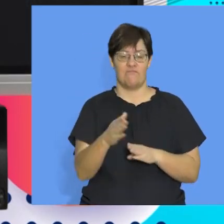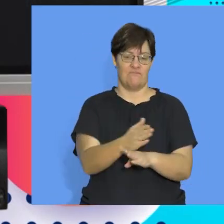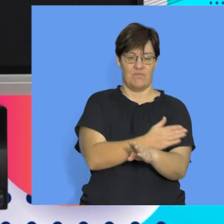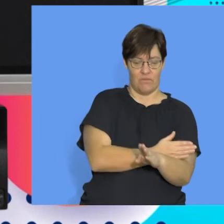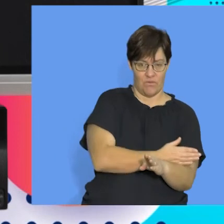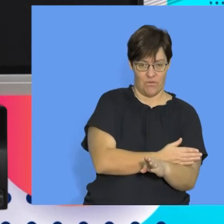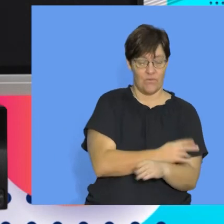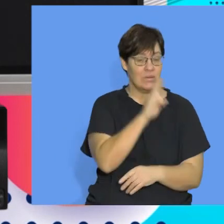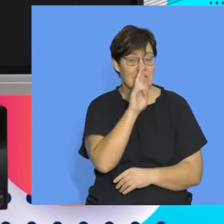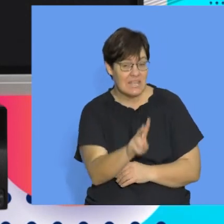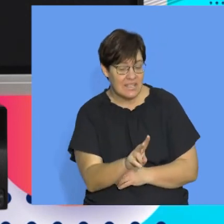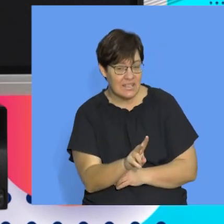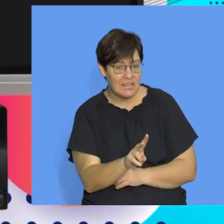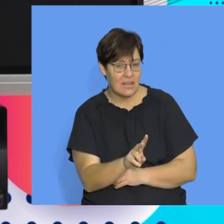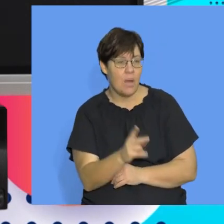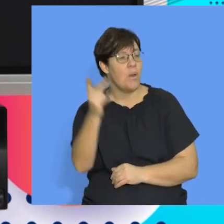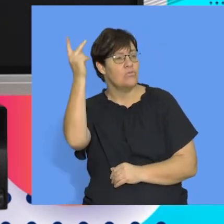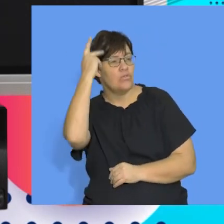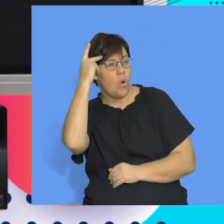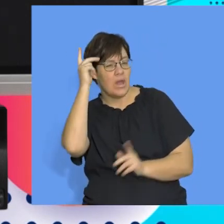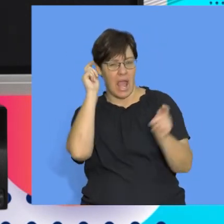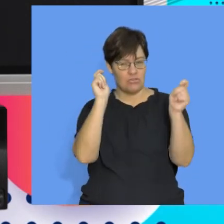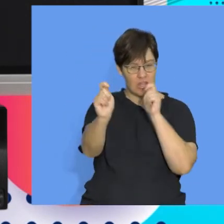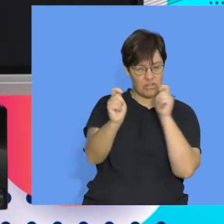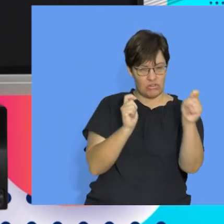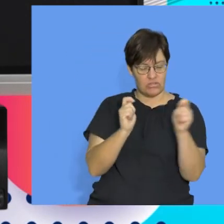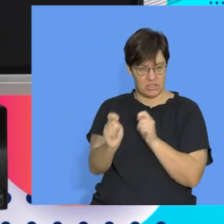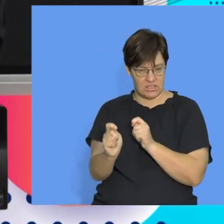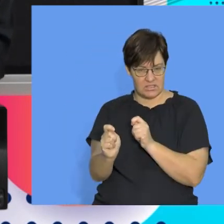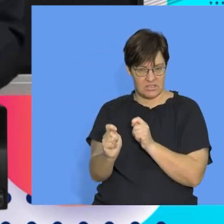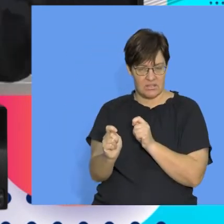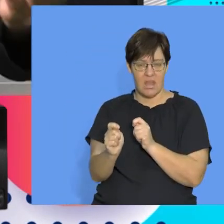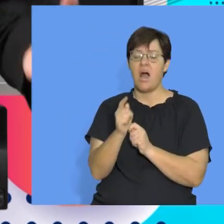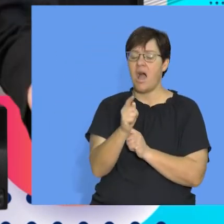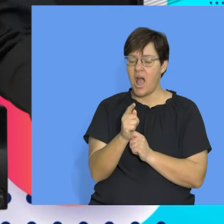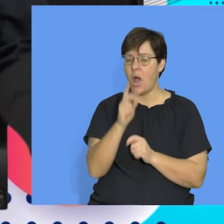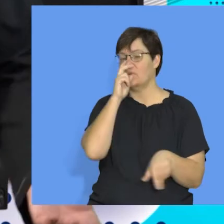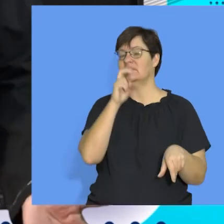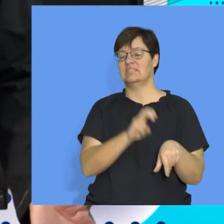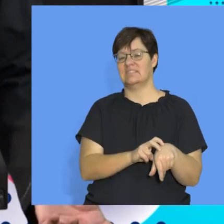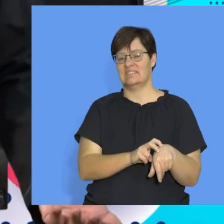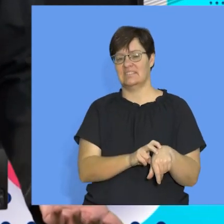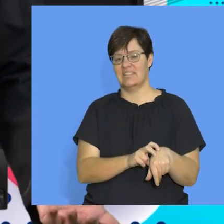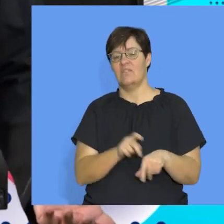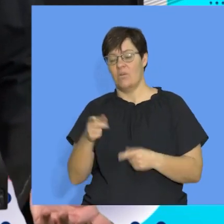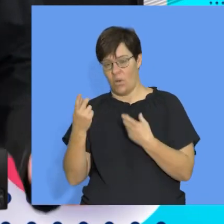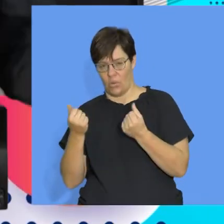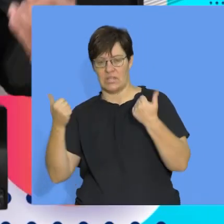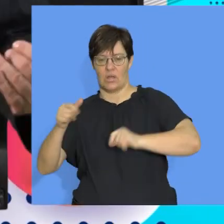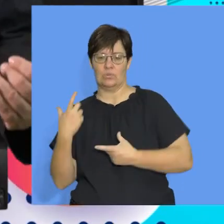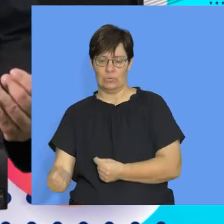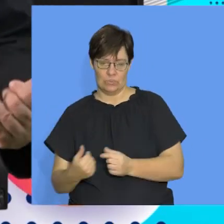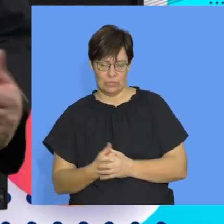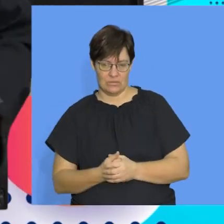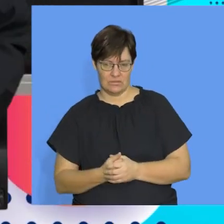see how your knowledge of adjustments will also be needed when you are doing cost accounting?